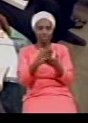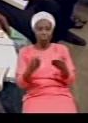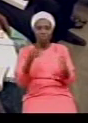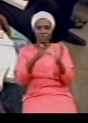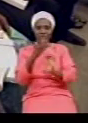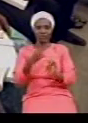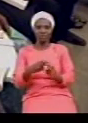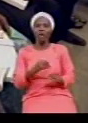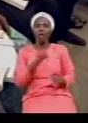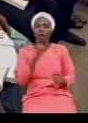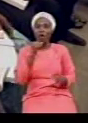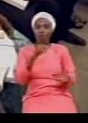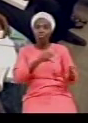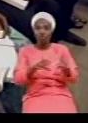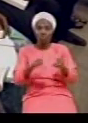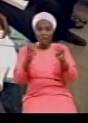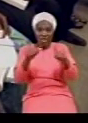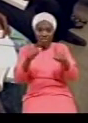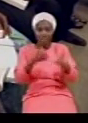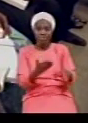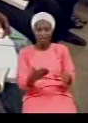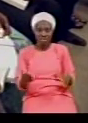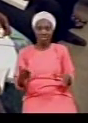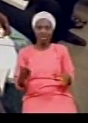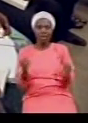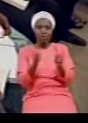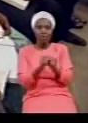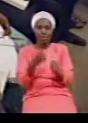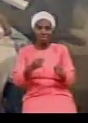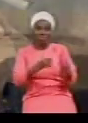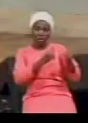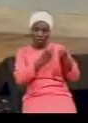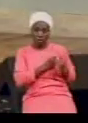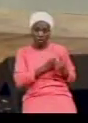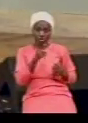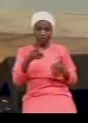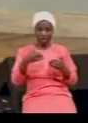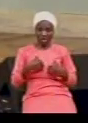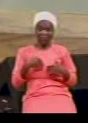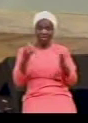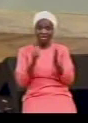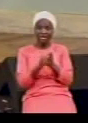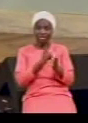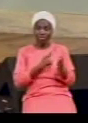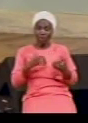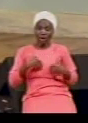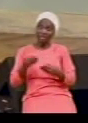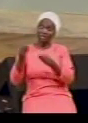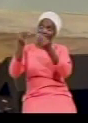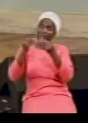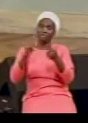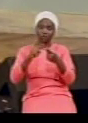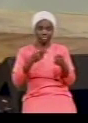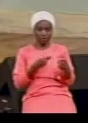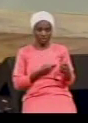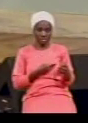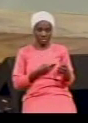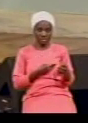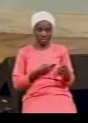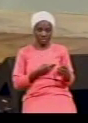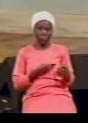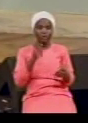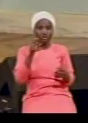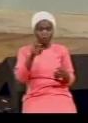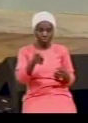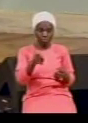Undoable things. With the courage you have that the Lord has given us, you're